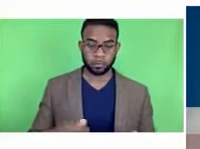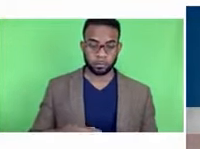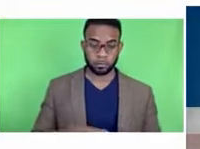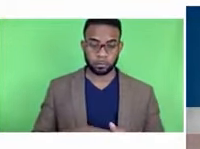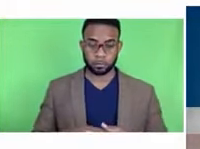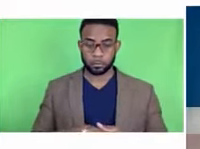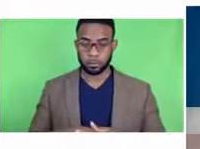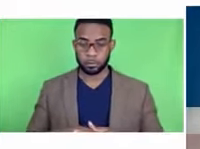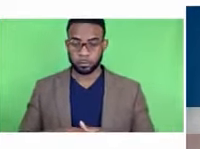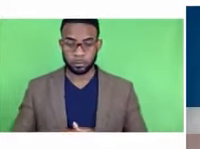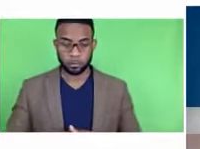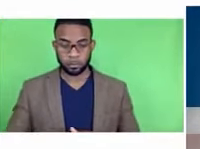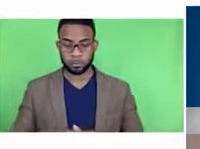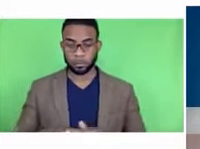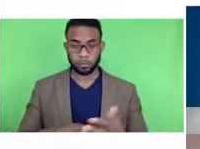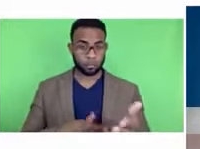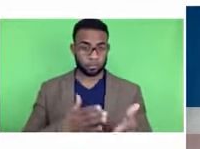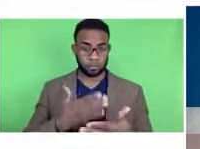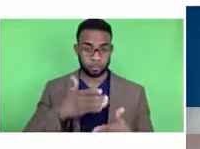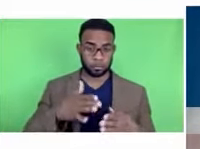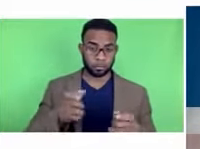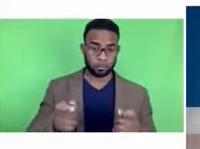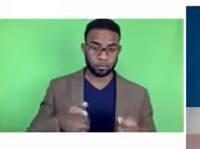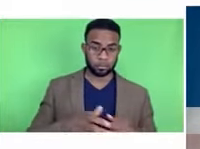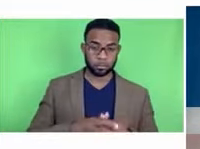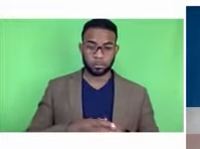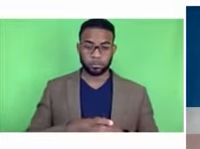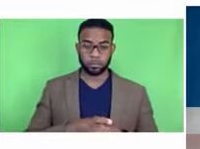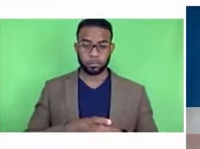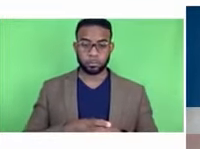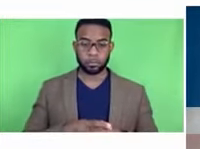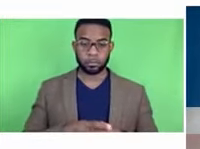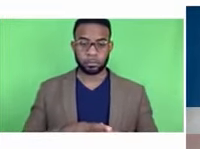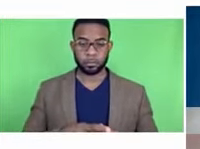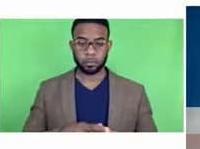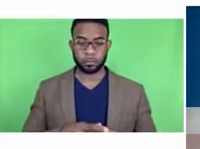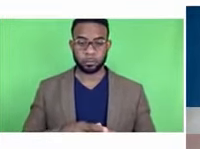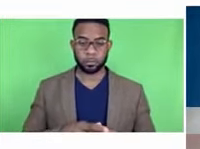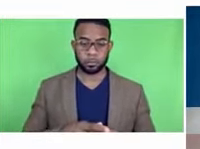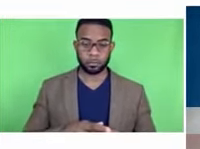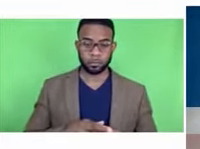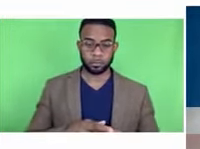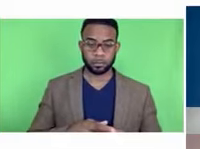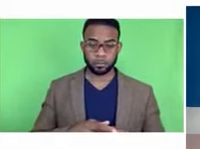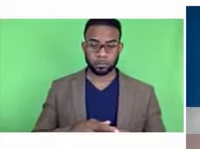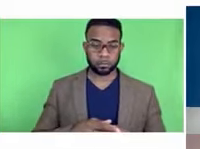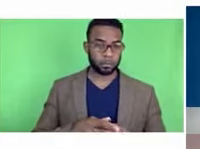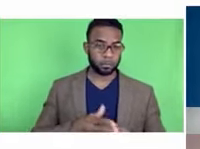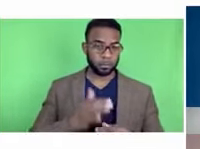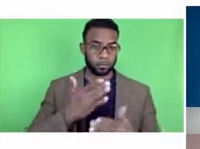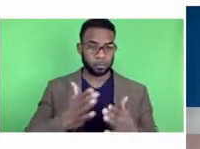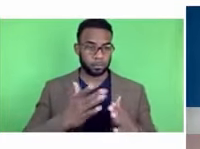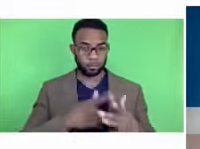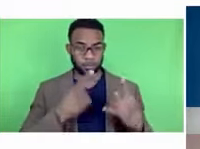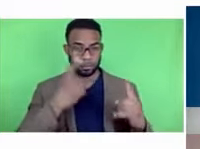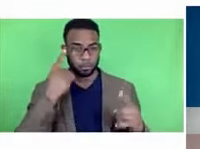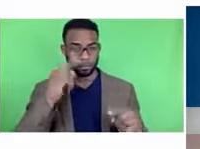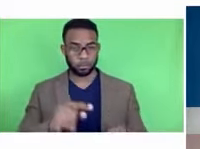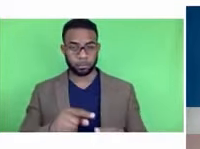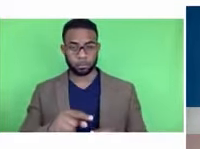that's probably the best way of handling. Just an open, honest conversation, make sure everything that you're going to be working with works for you. And